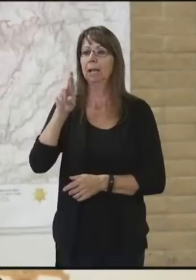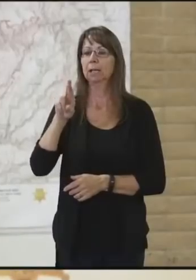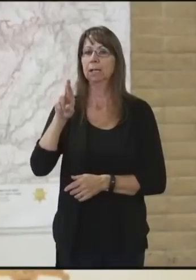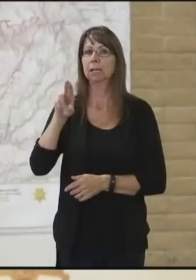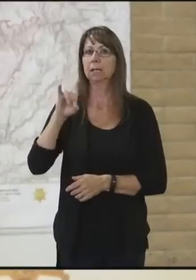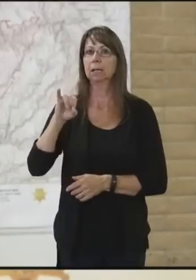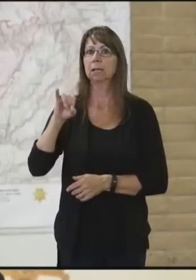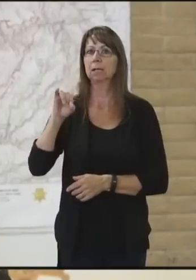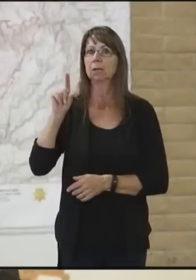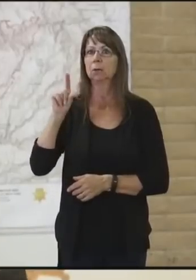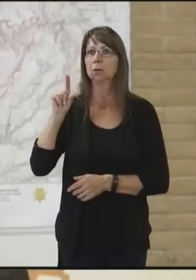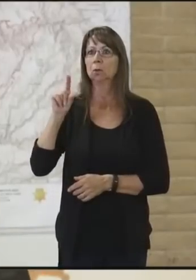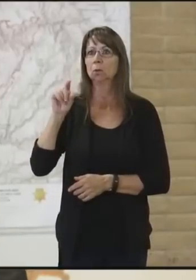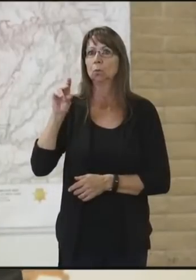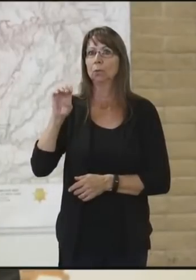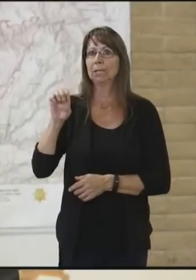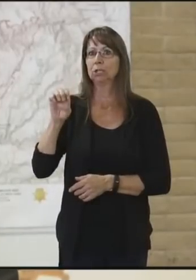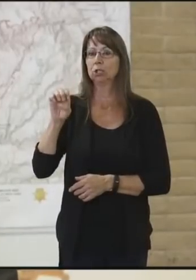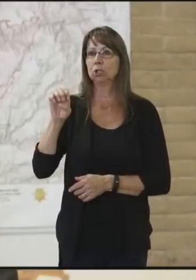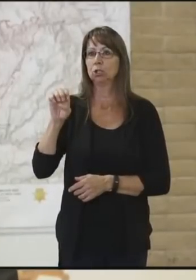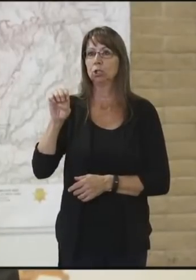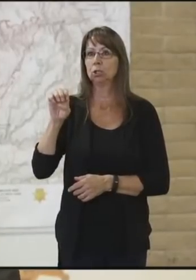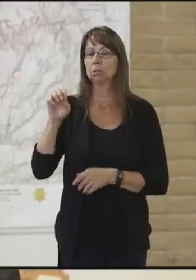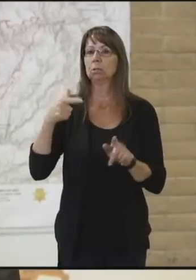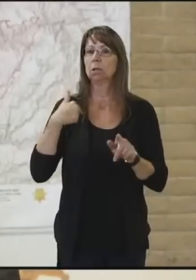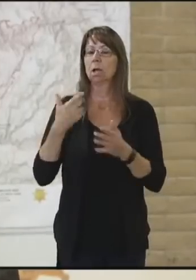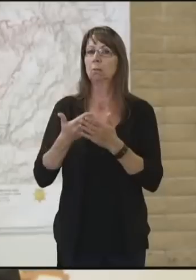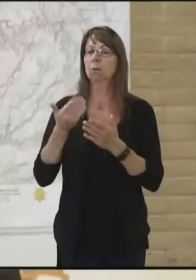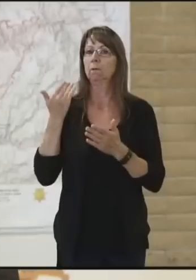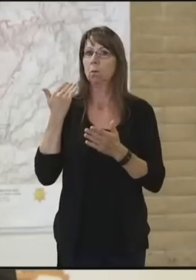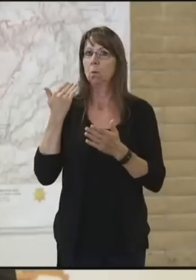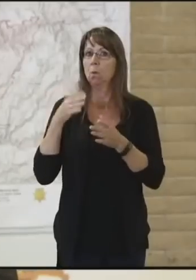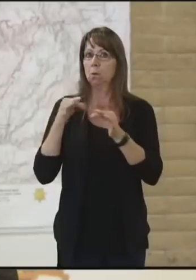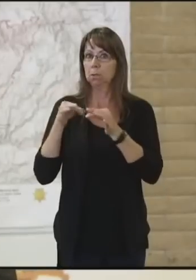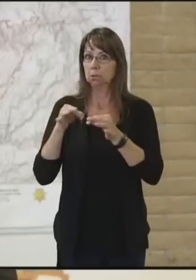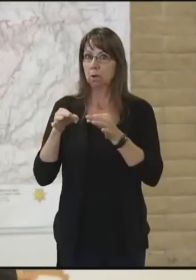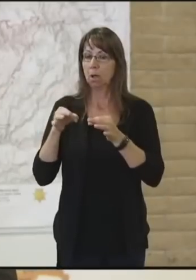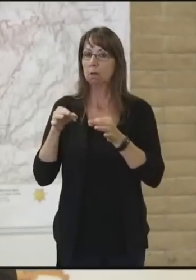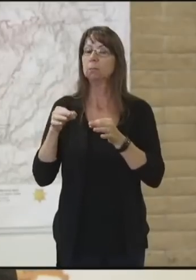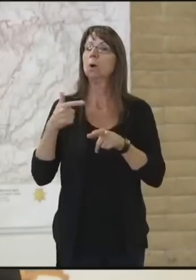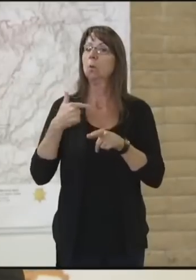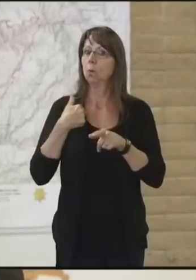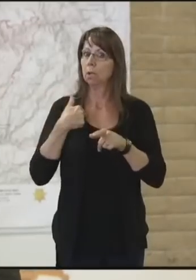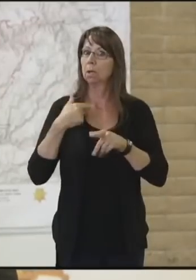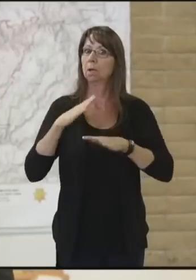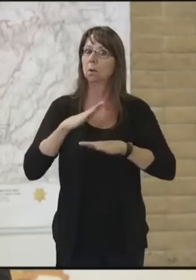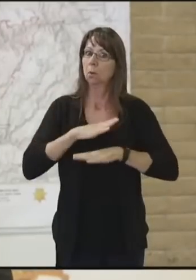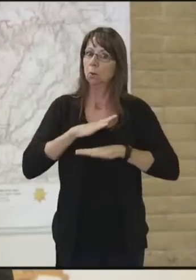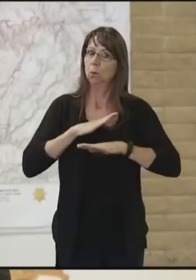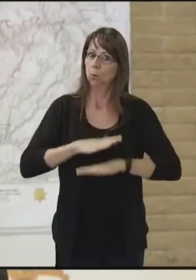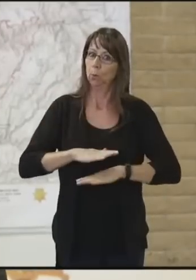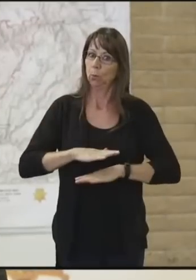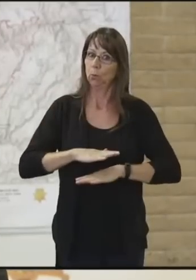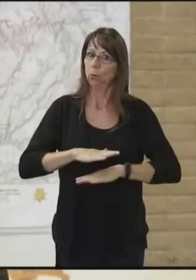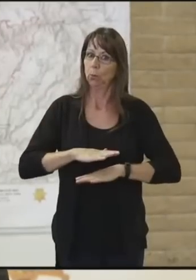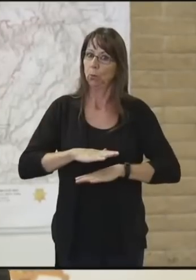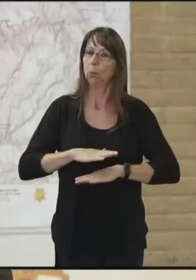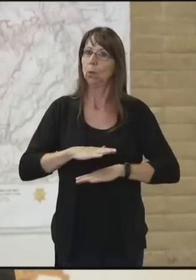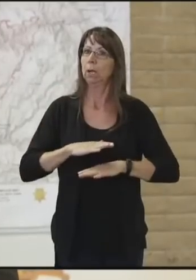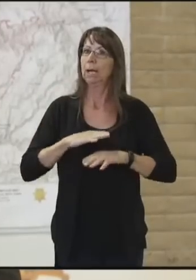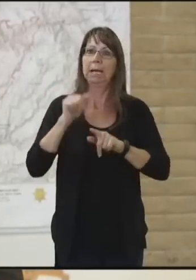described, we at this point are extremely happy to report that Kelly Ridge proper has not been impacted by